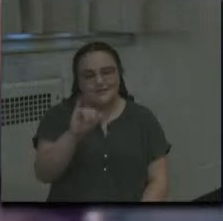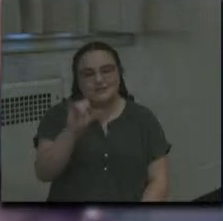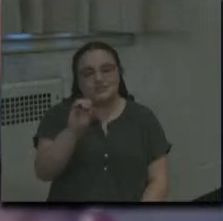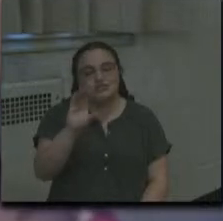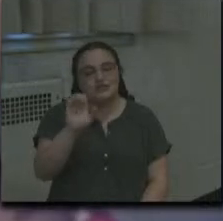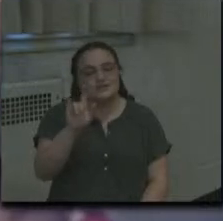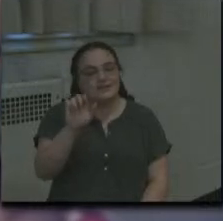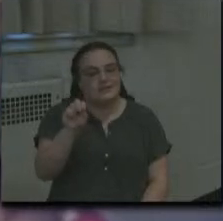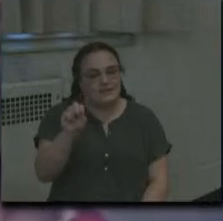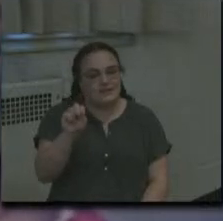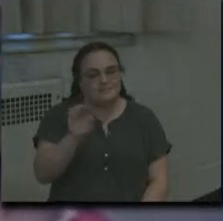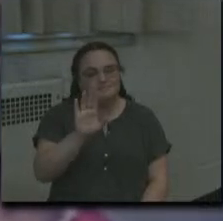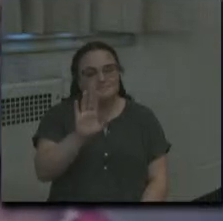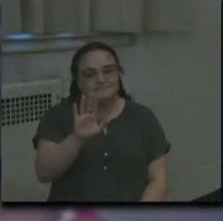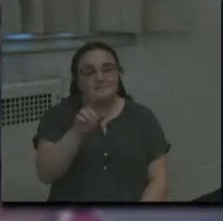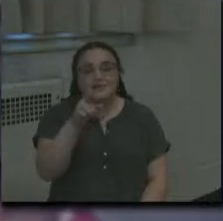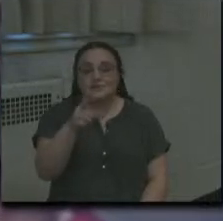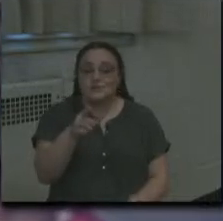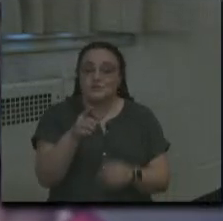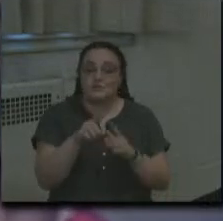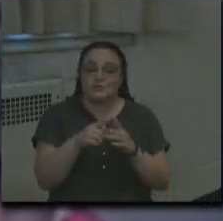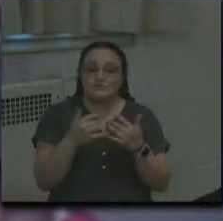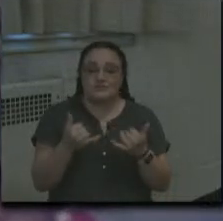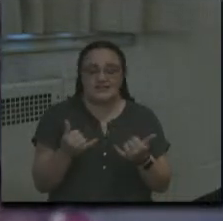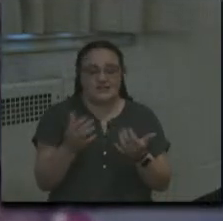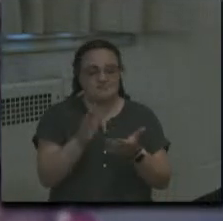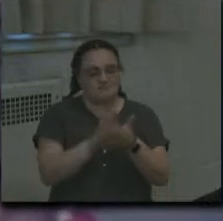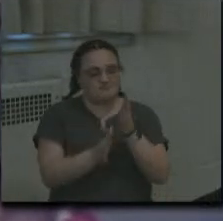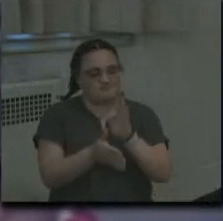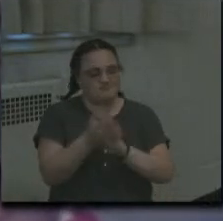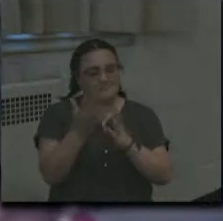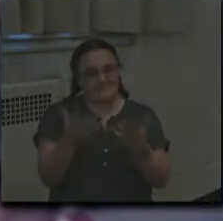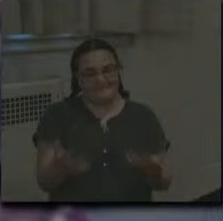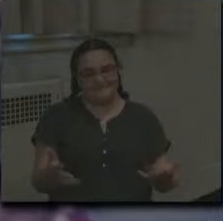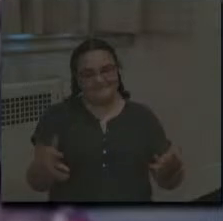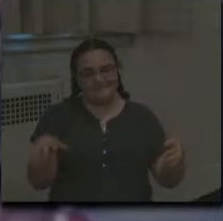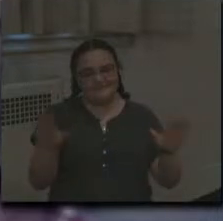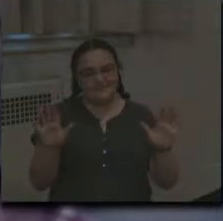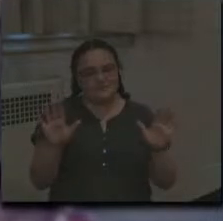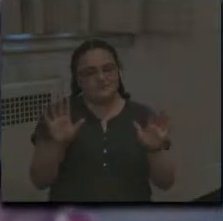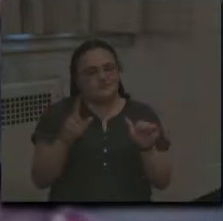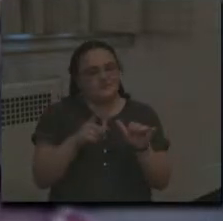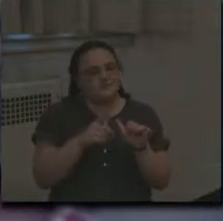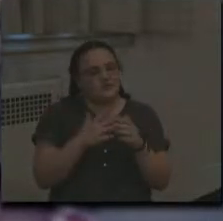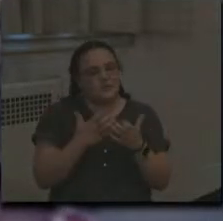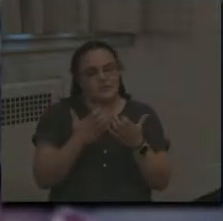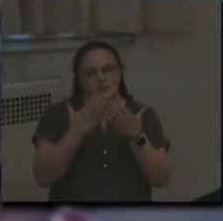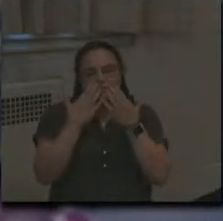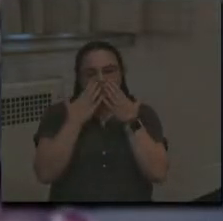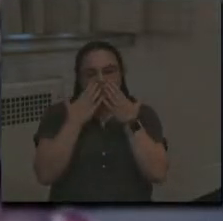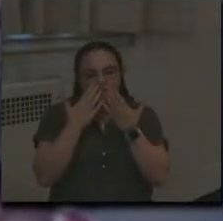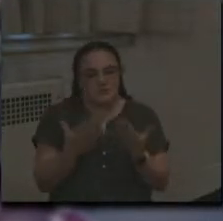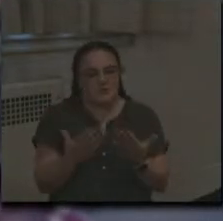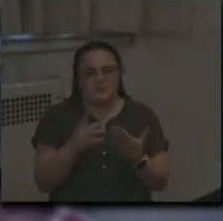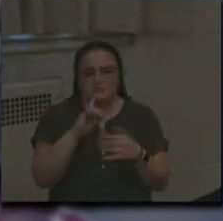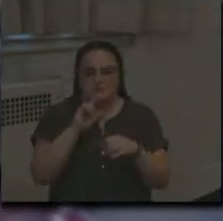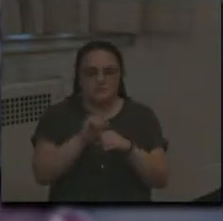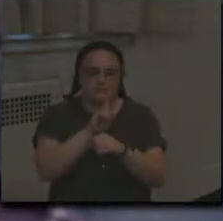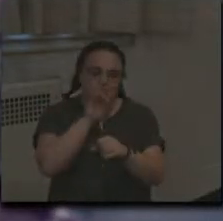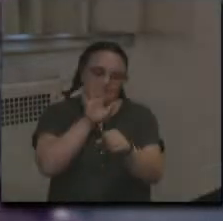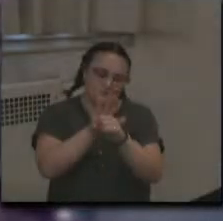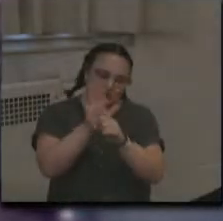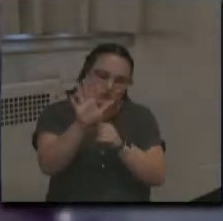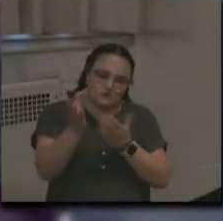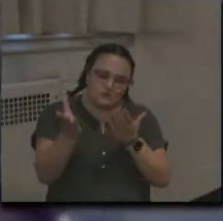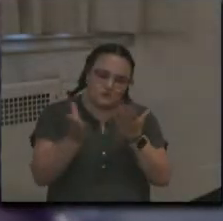as you conclude your term on our school board, I want to extend a District 8 heartfelt thank you for your dedication and service.